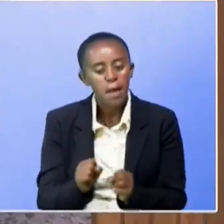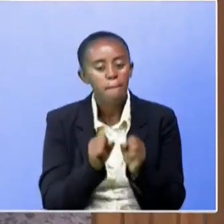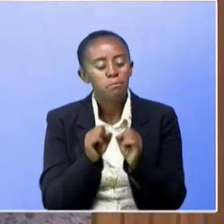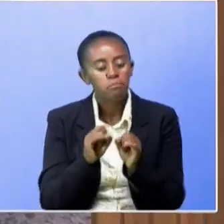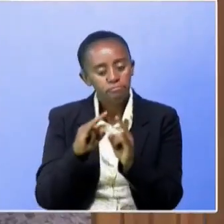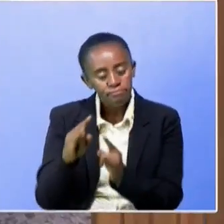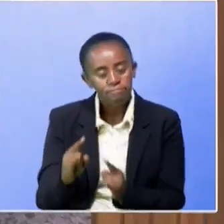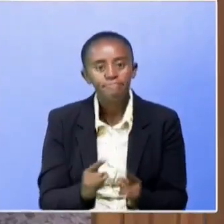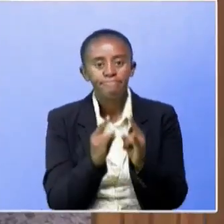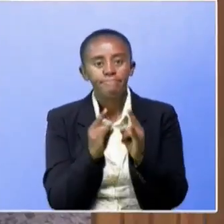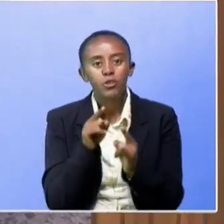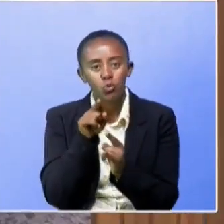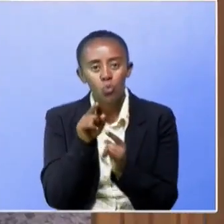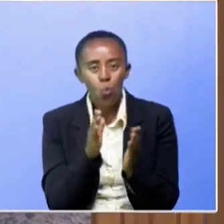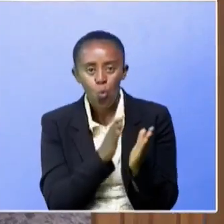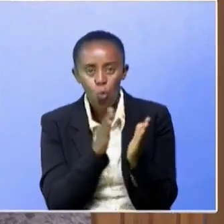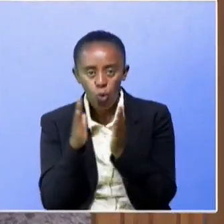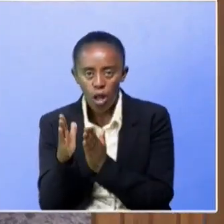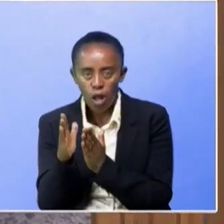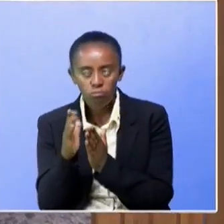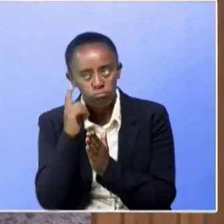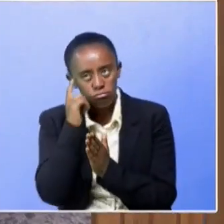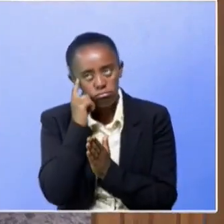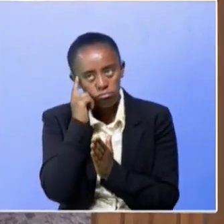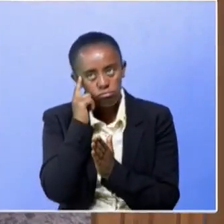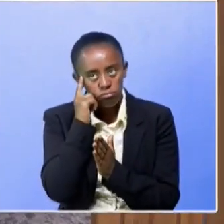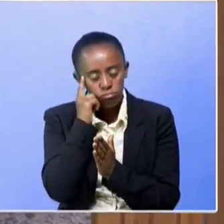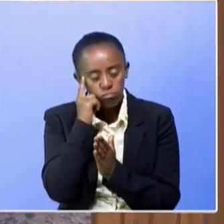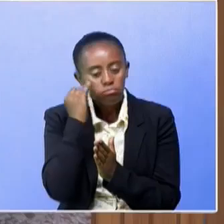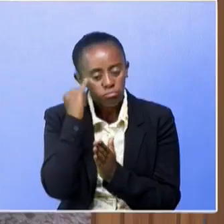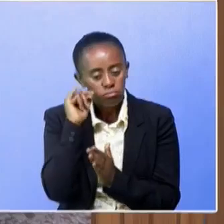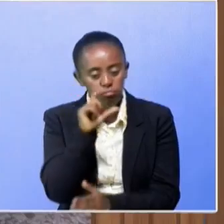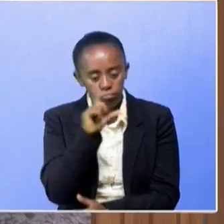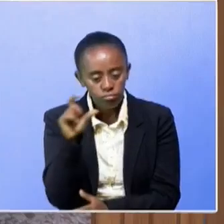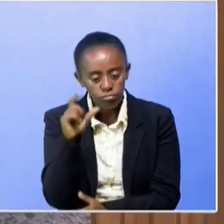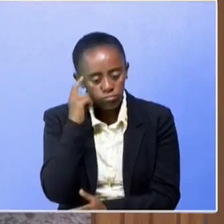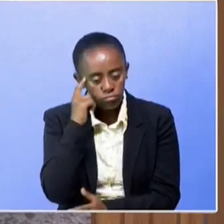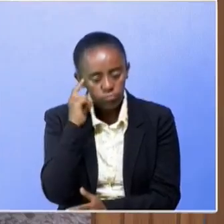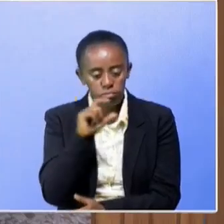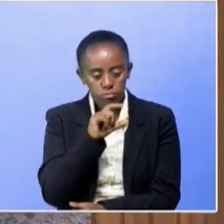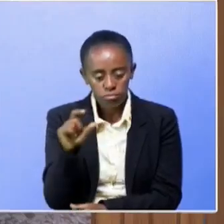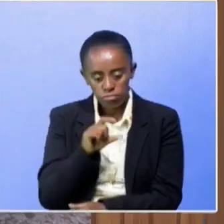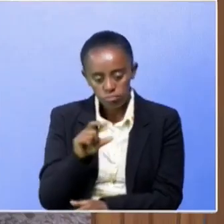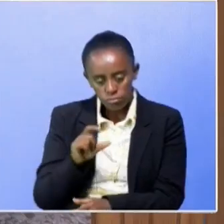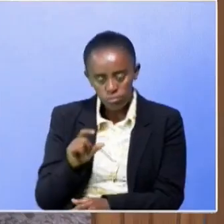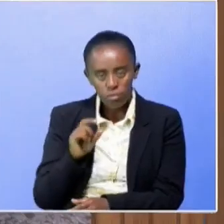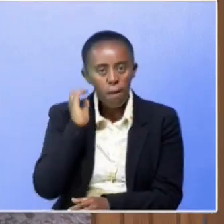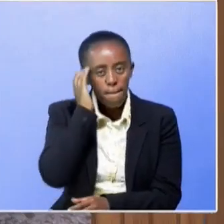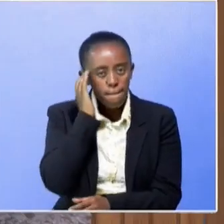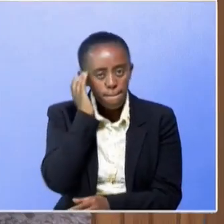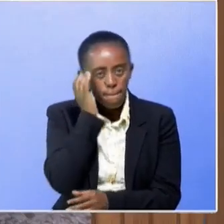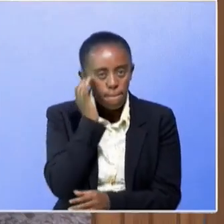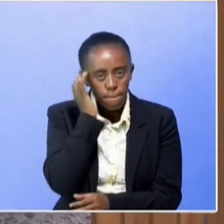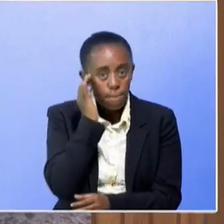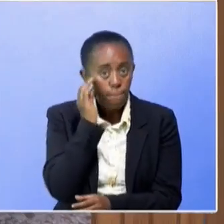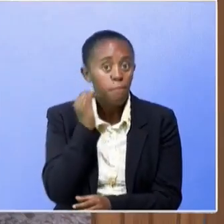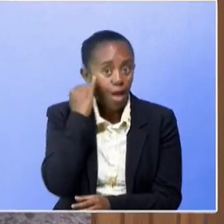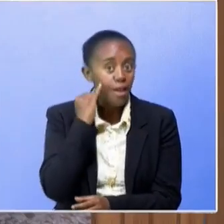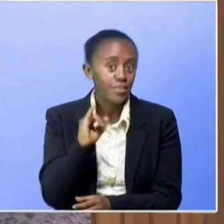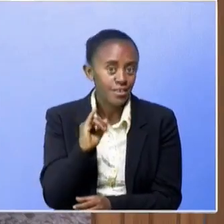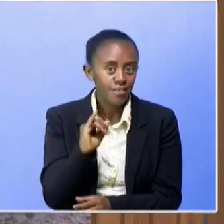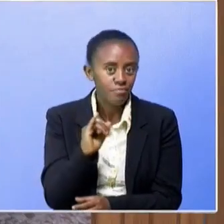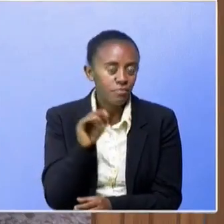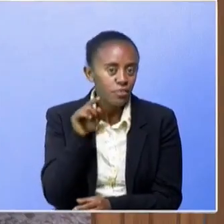you organize all of your thoughts that you have brainstormed about an idea. So if